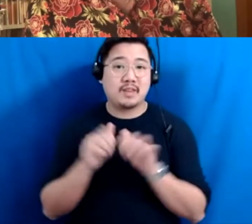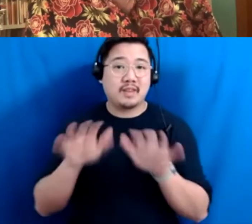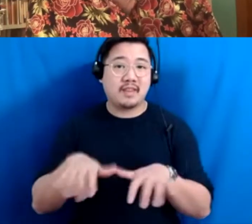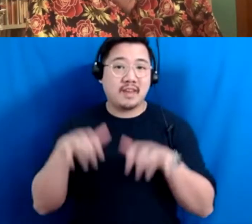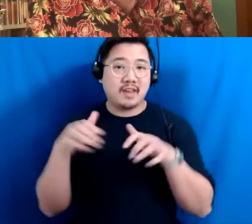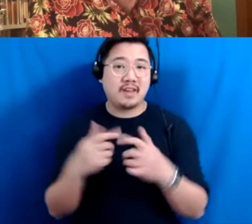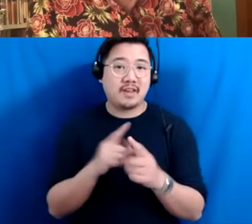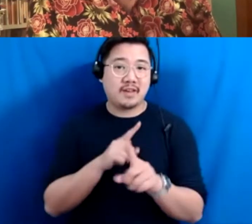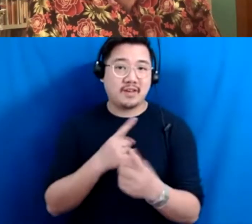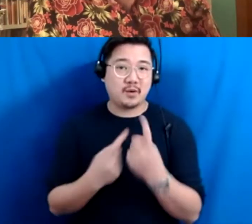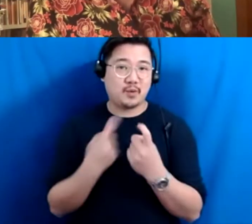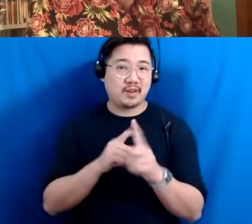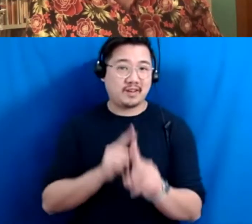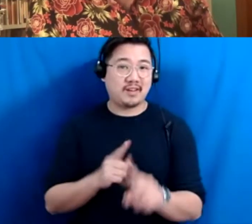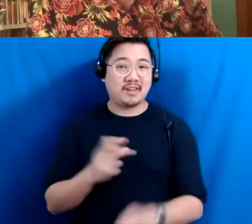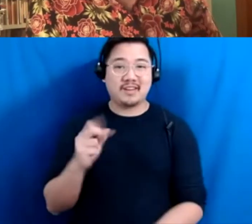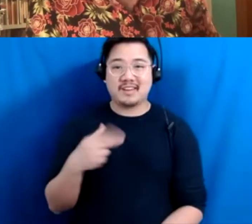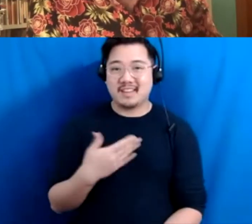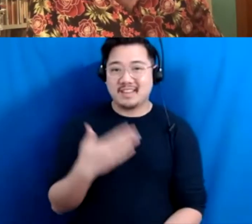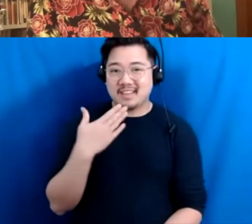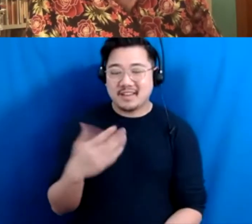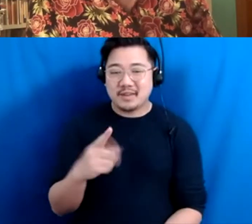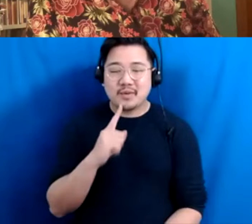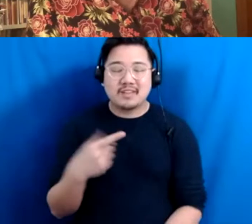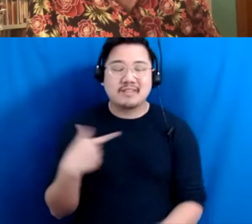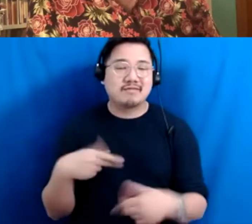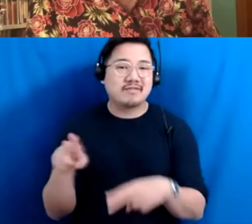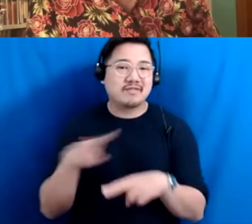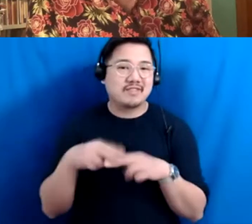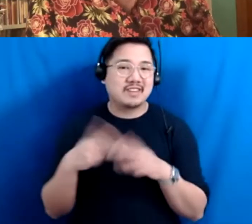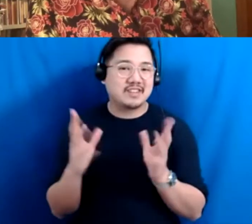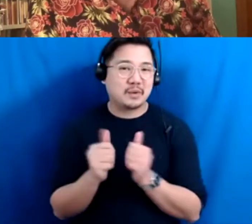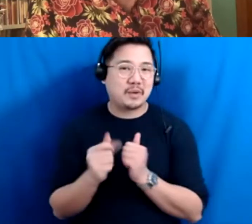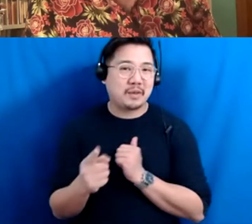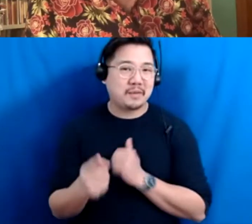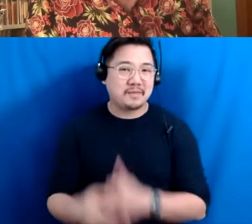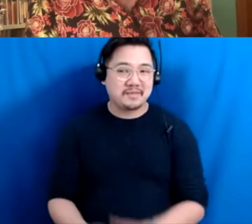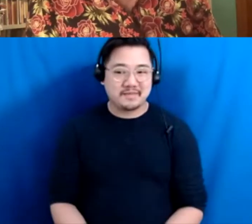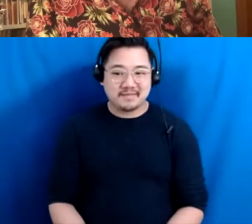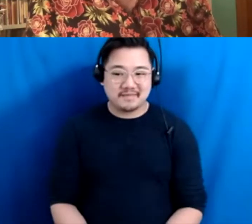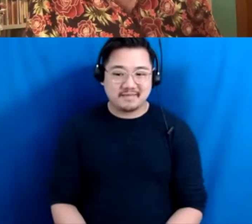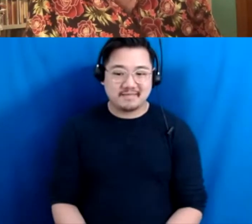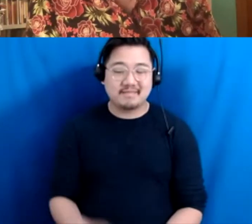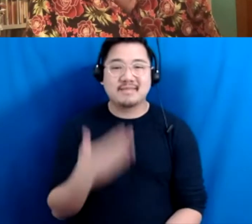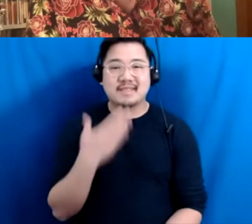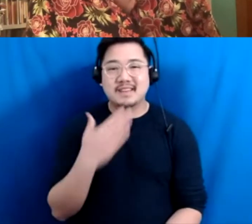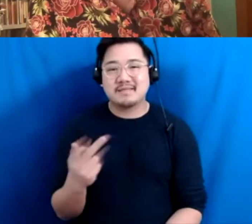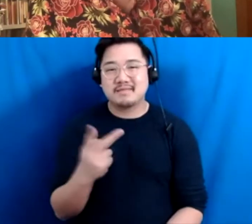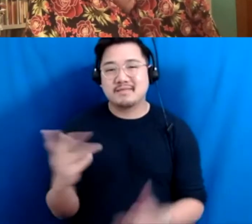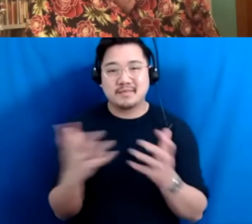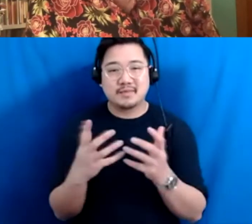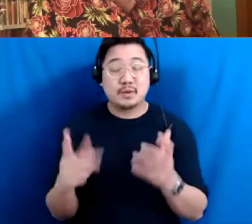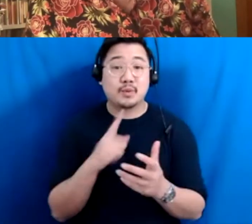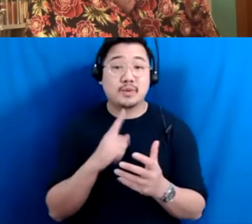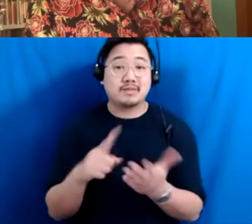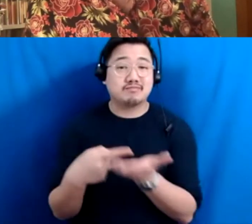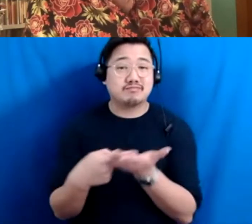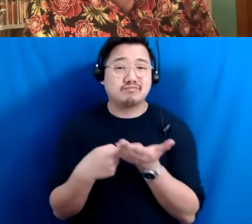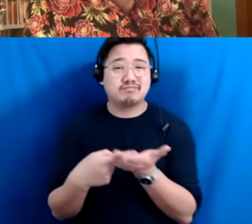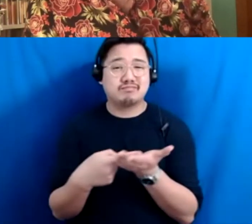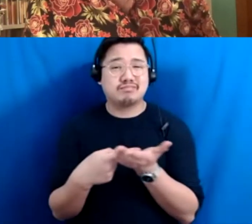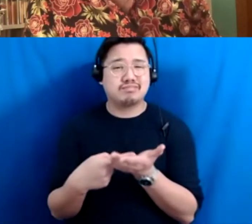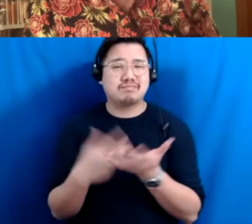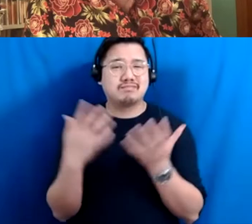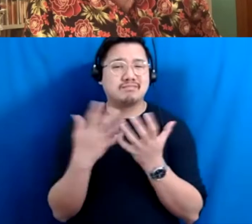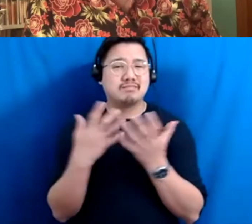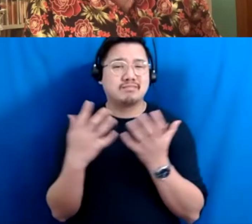now. Oh, great. Thanks, Sarah. It was so much fun talking to you. Thank you both so much. This conversation has just been